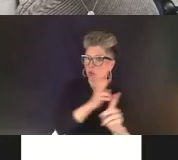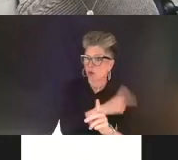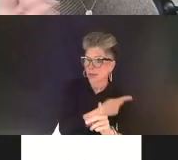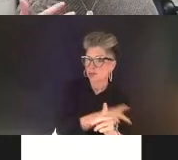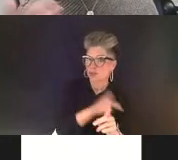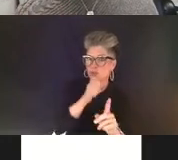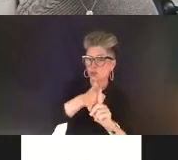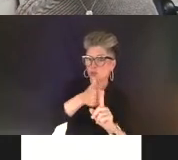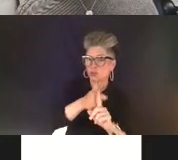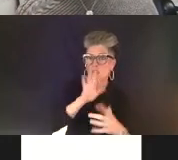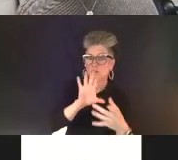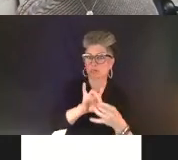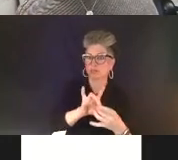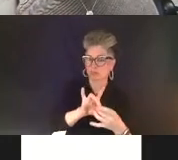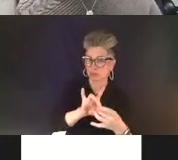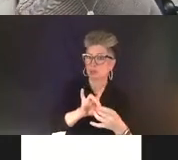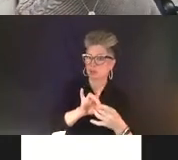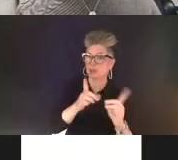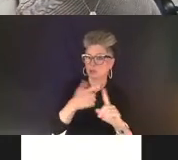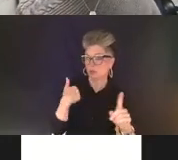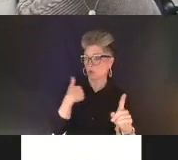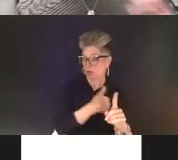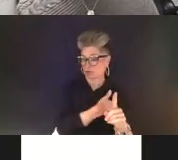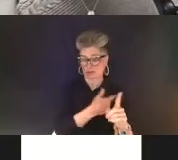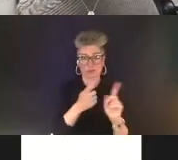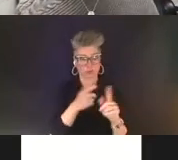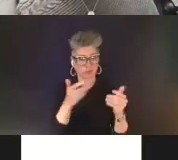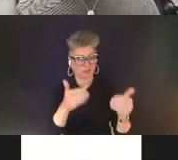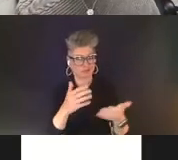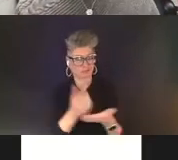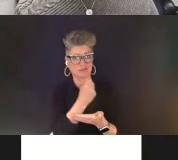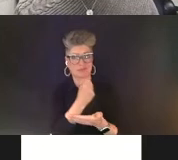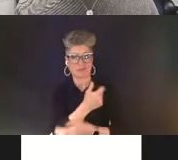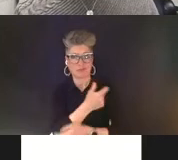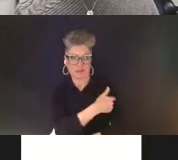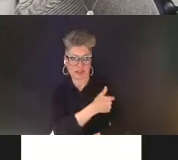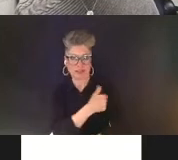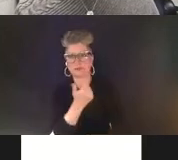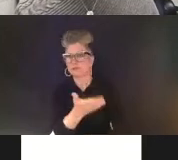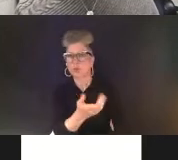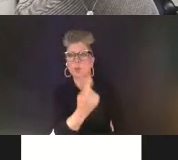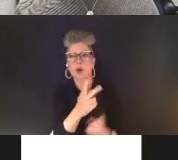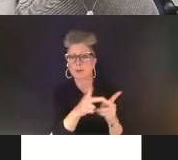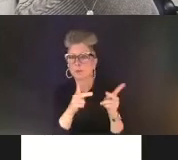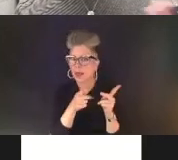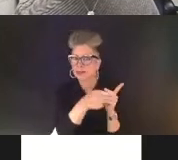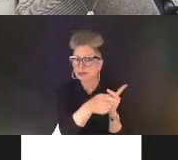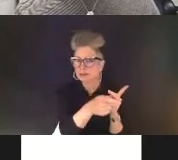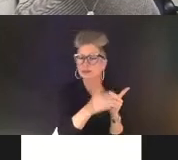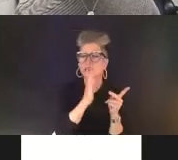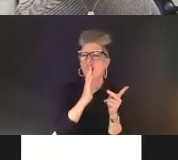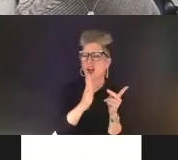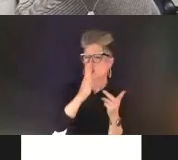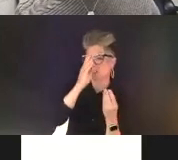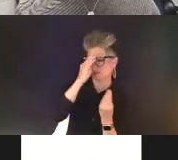who are connected to us in getting a vaccine as well. So this is one place. I'll certainly make this available to Michael so that he's